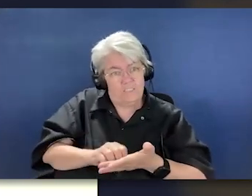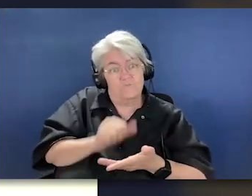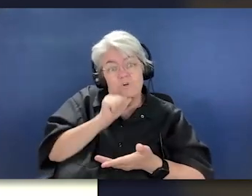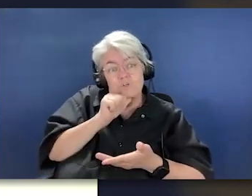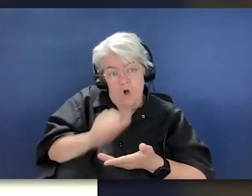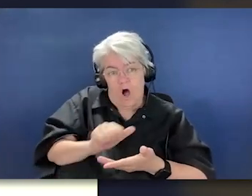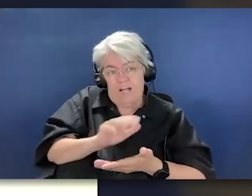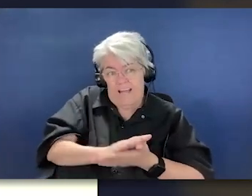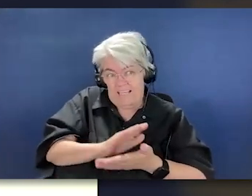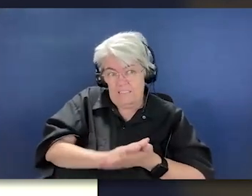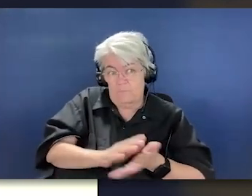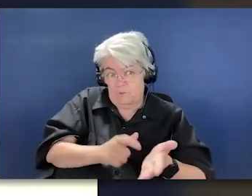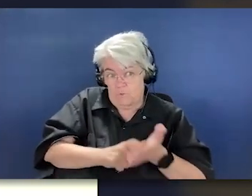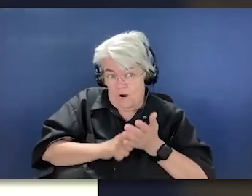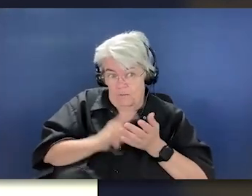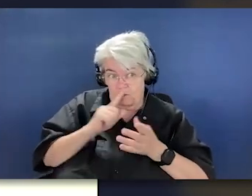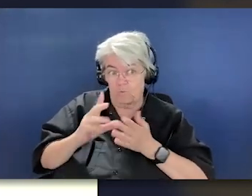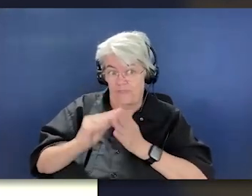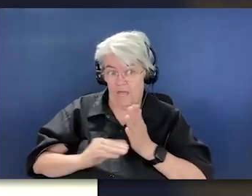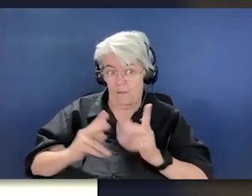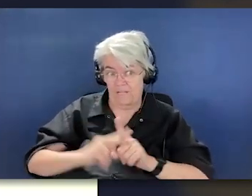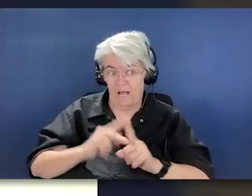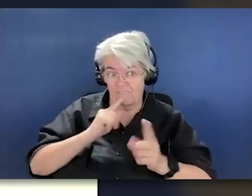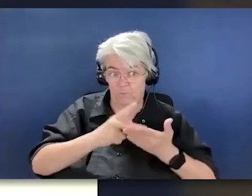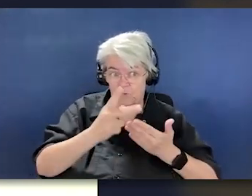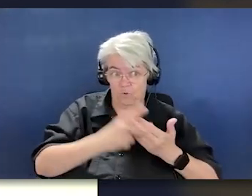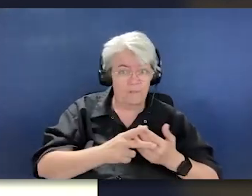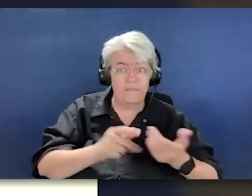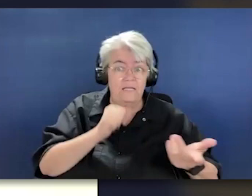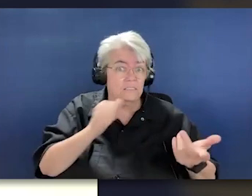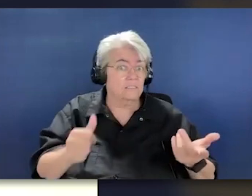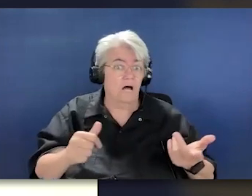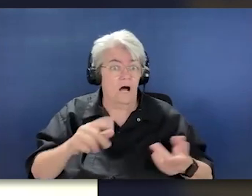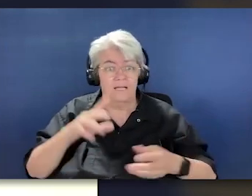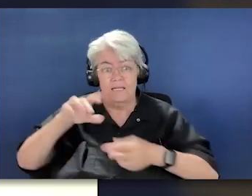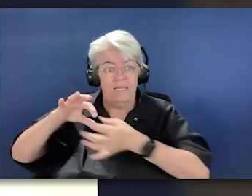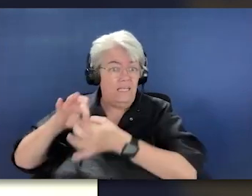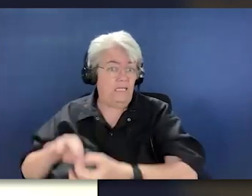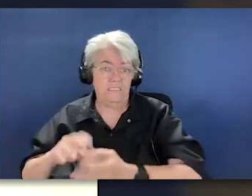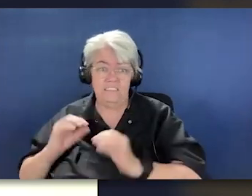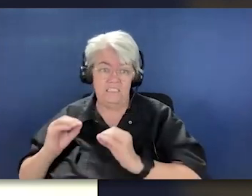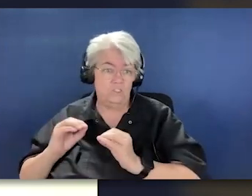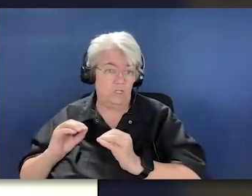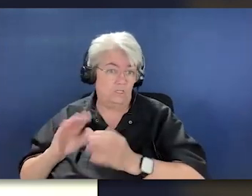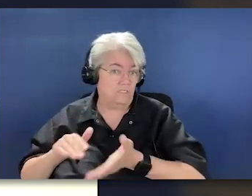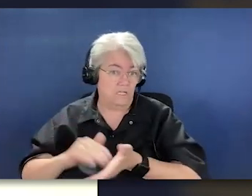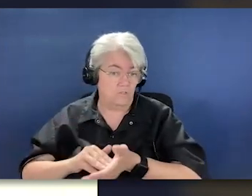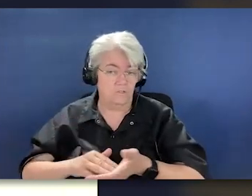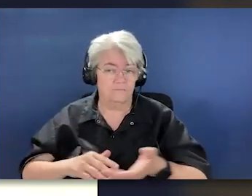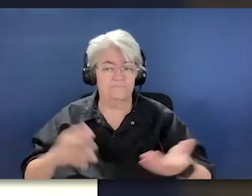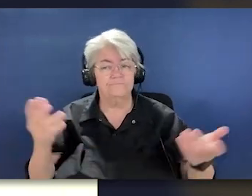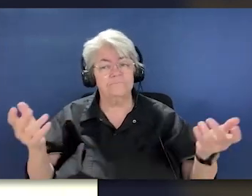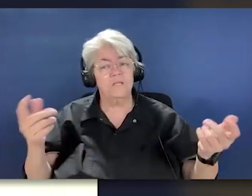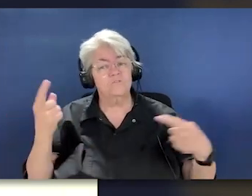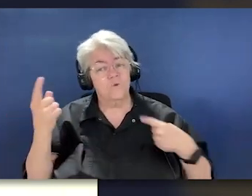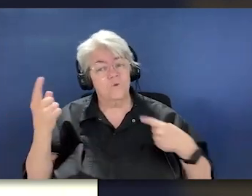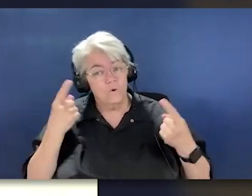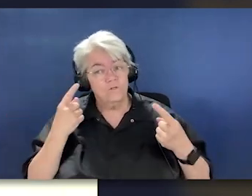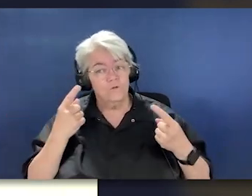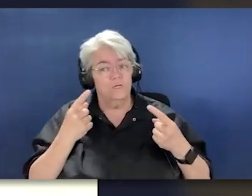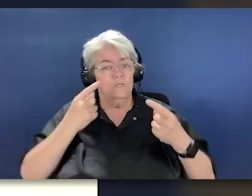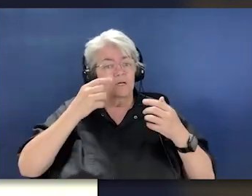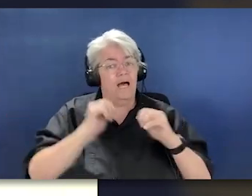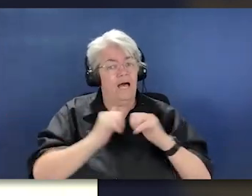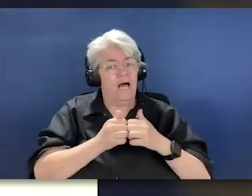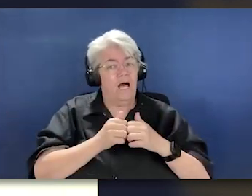in applications for programs, none of which are in the purview of the teaching center. So I wondered how the efforts to address